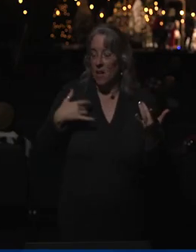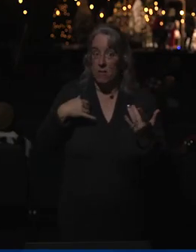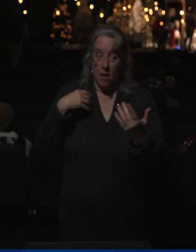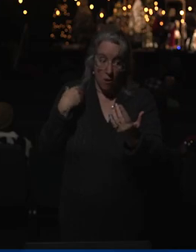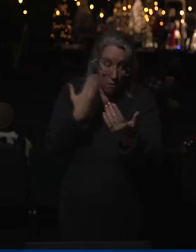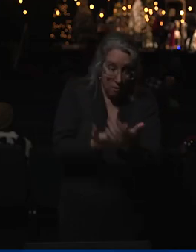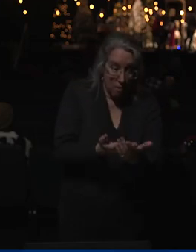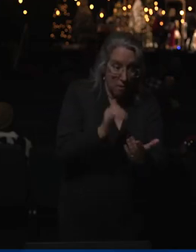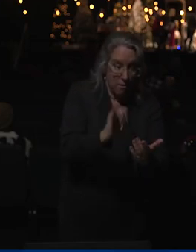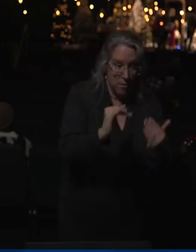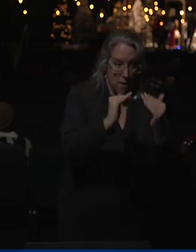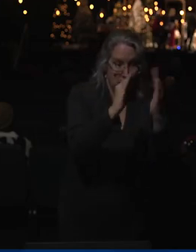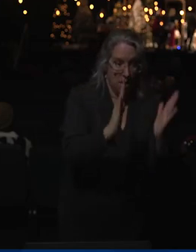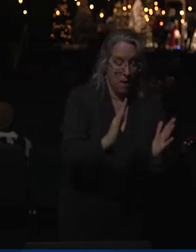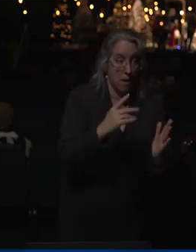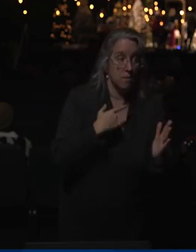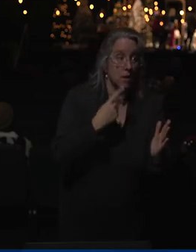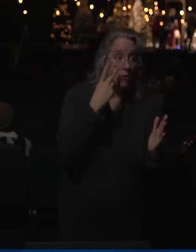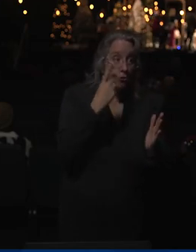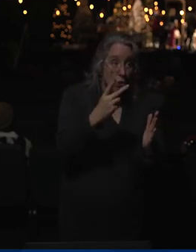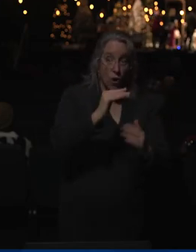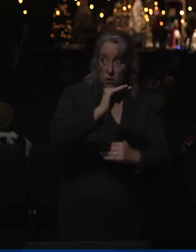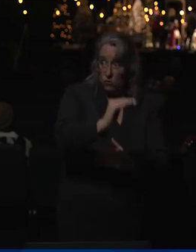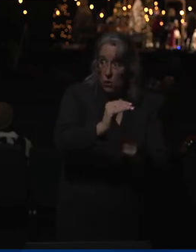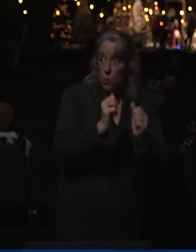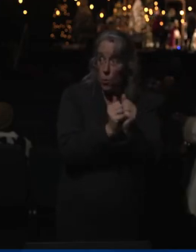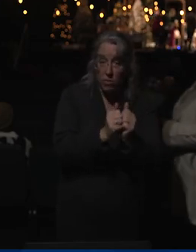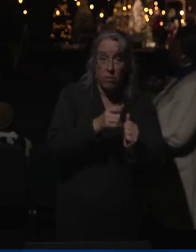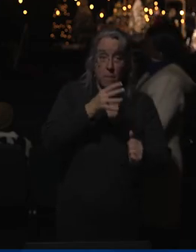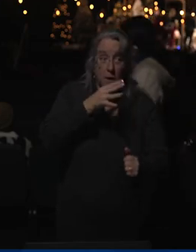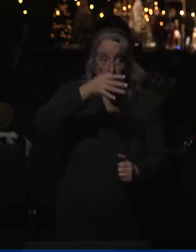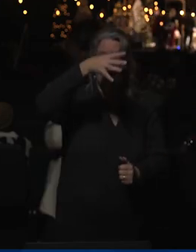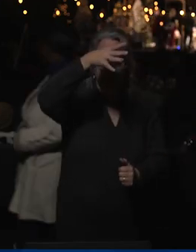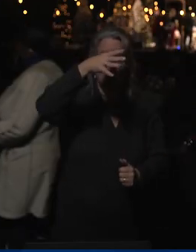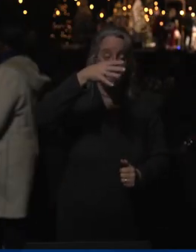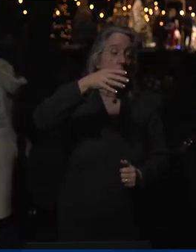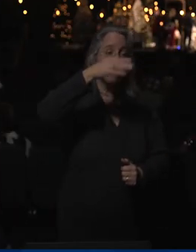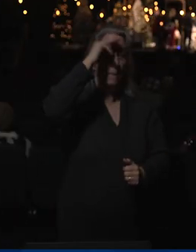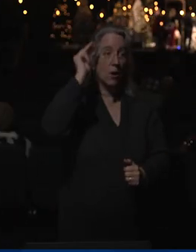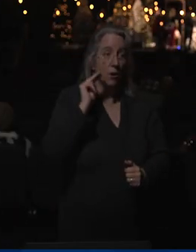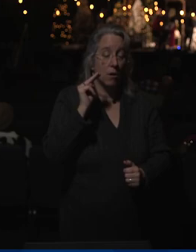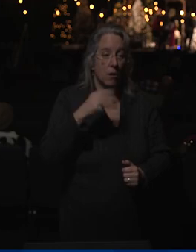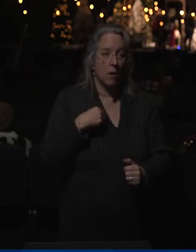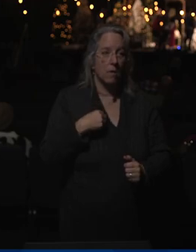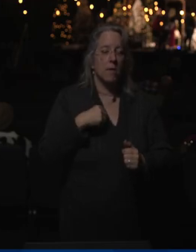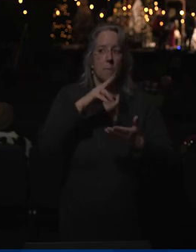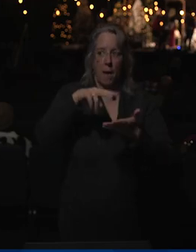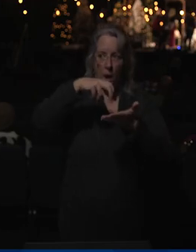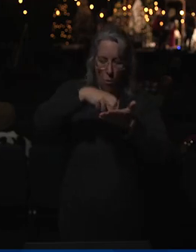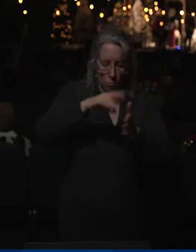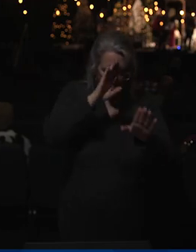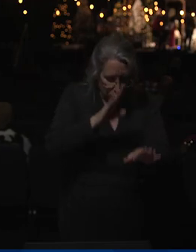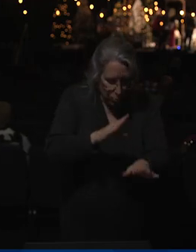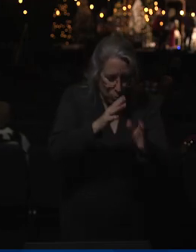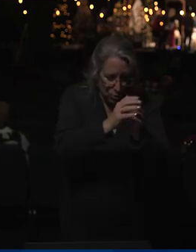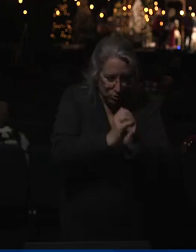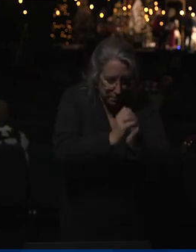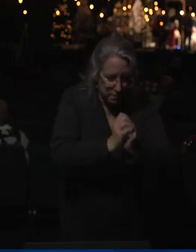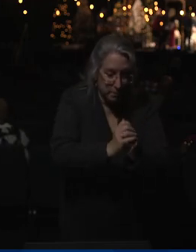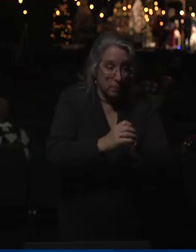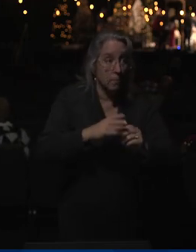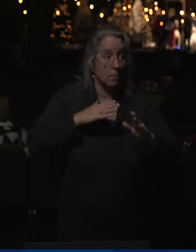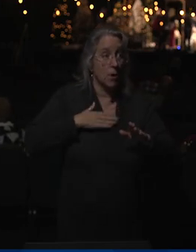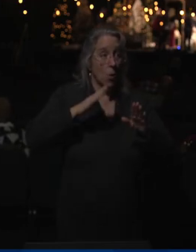house, they saw the child with his mother Mary, and they bowed down and worshiped him. Then they opened their treasures